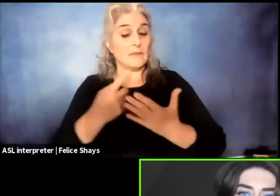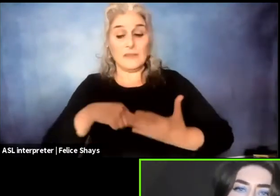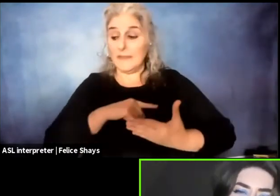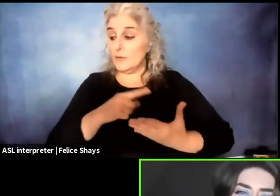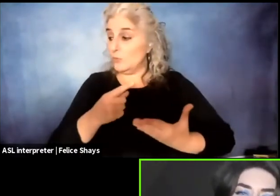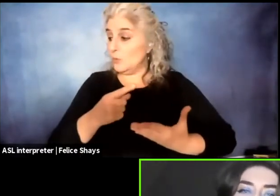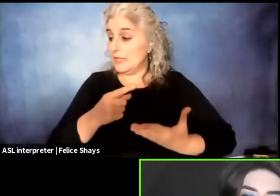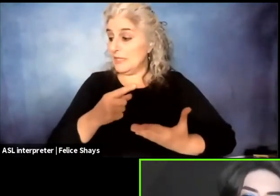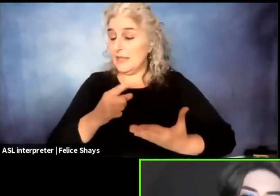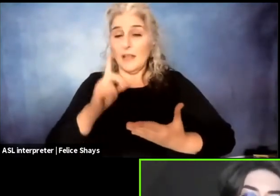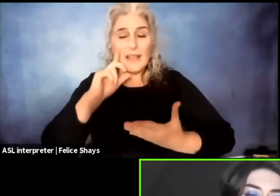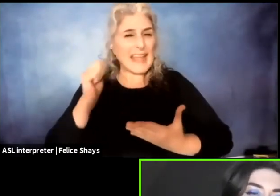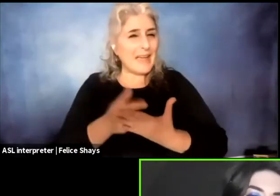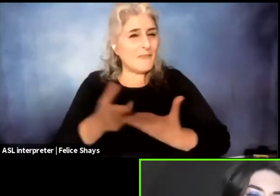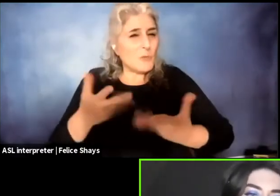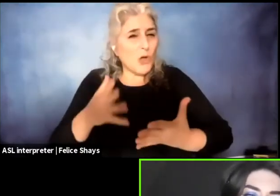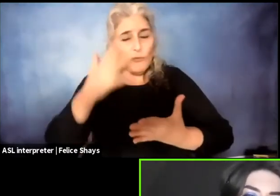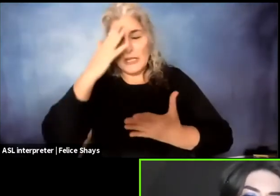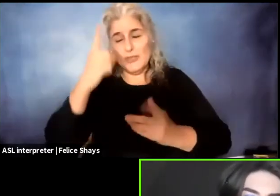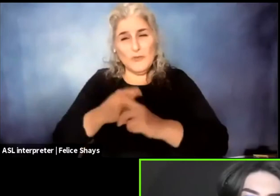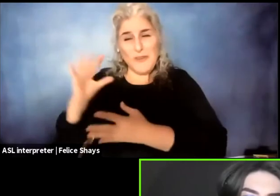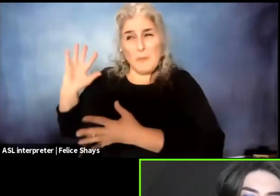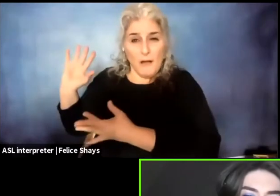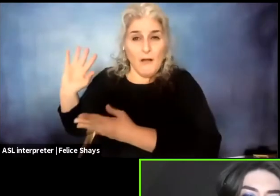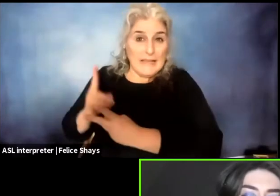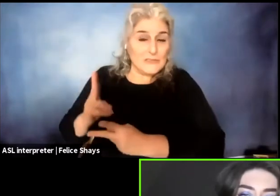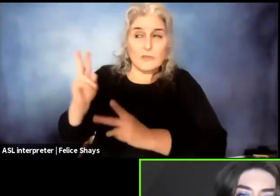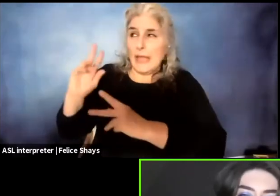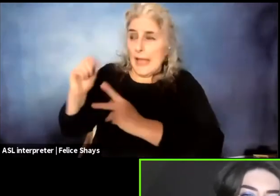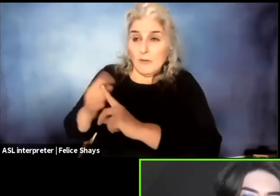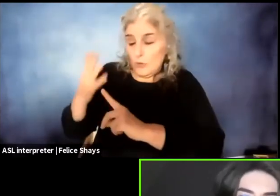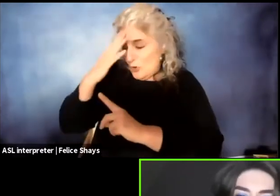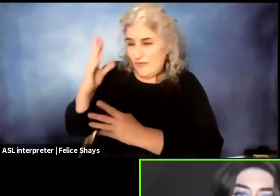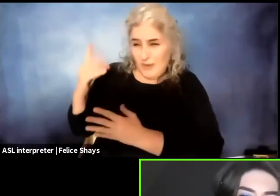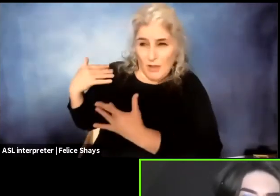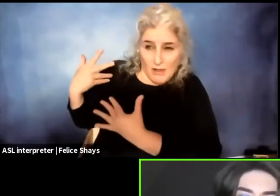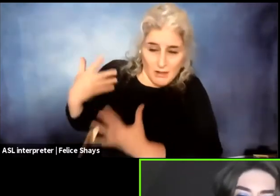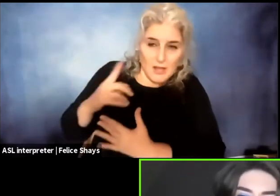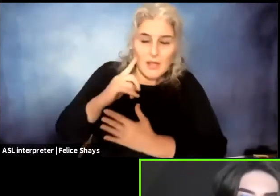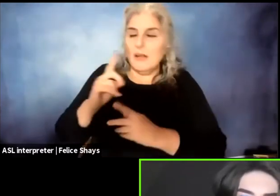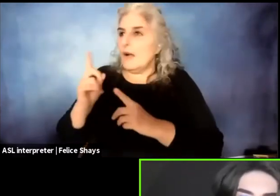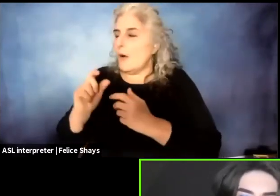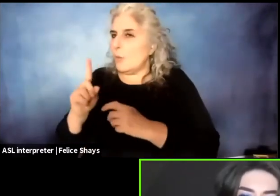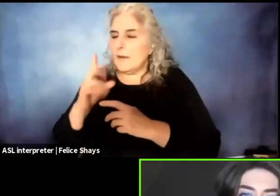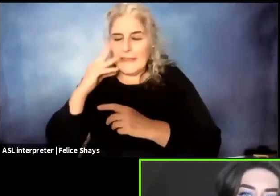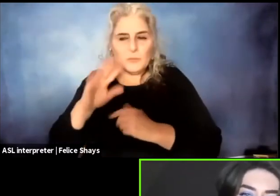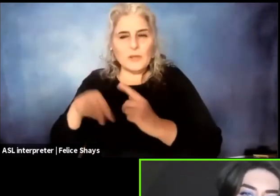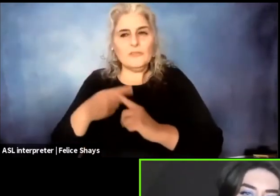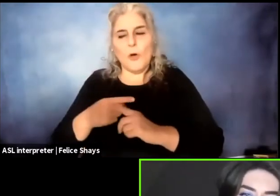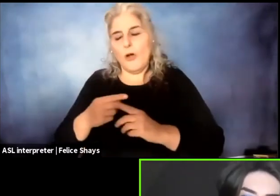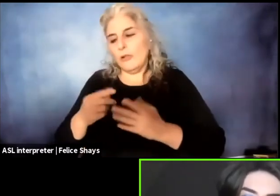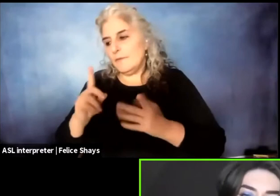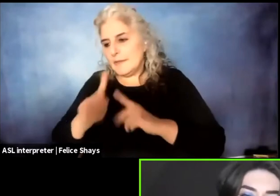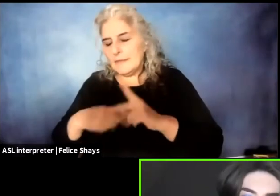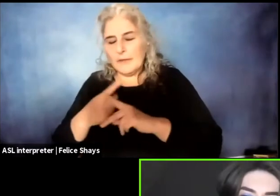like our forebears already know, like all of the historical struggles in the street, in the brothel, in the hotel, all of